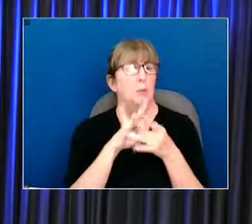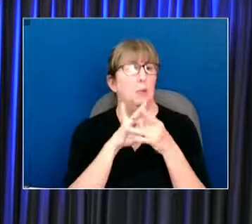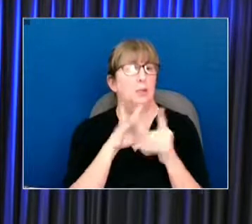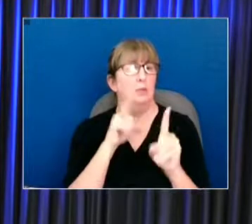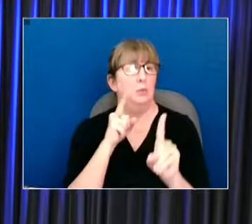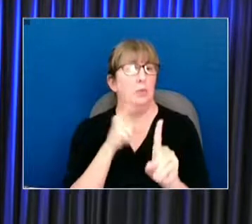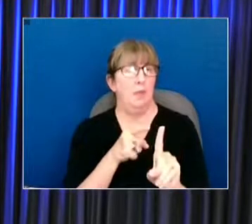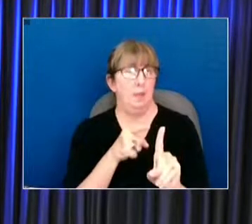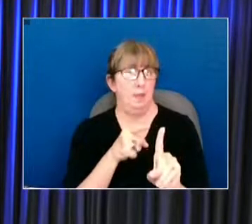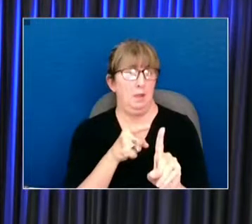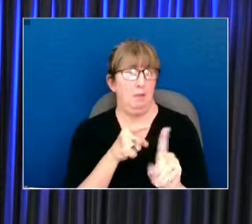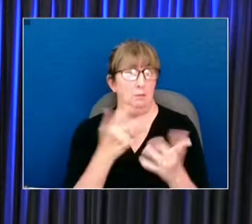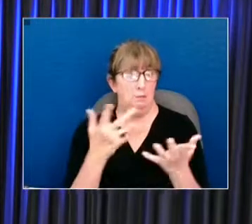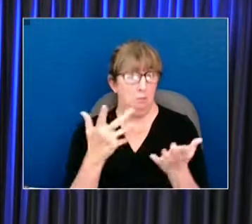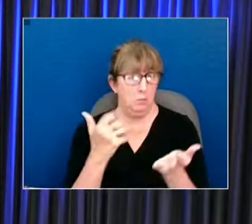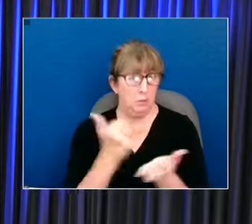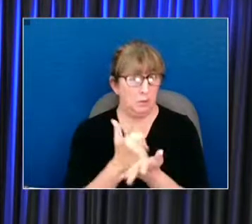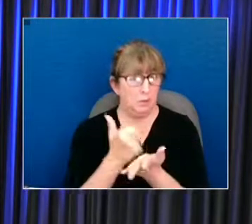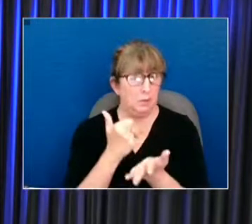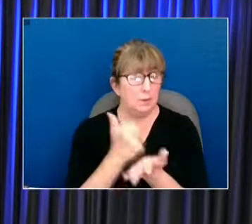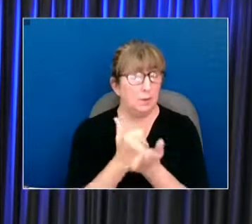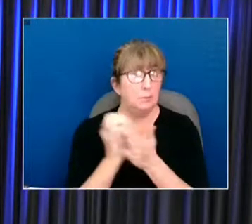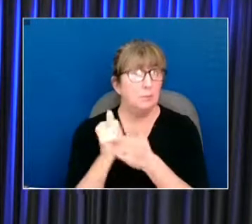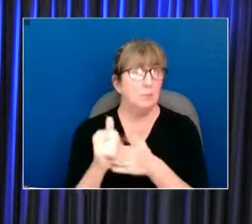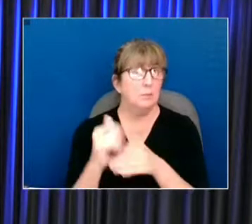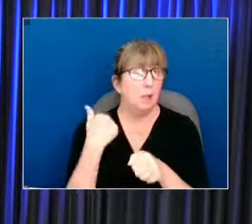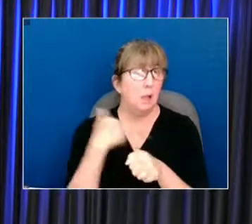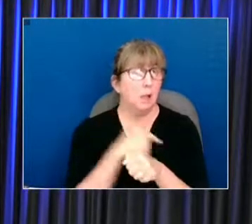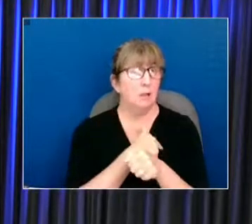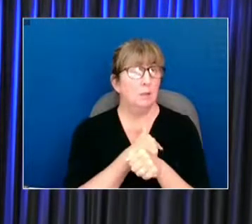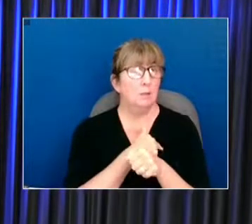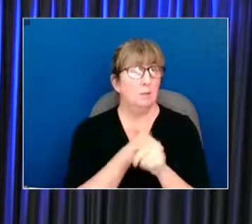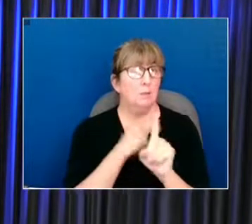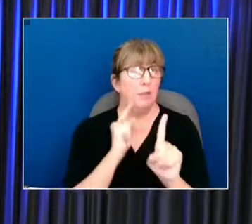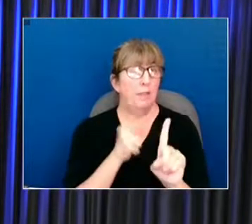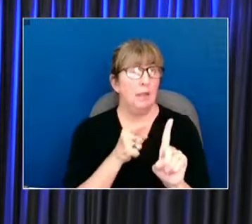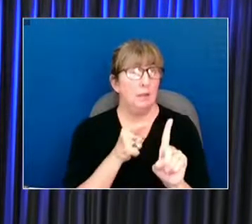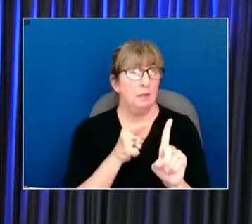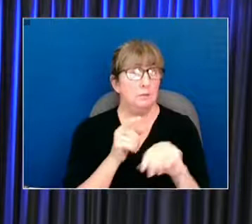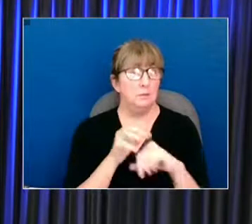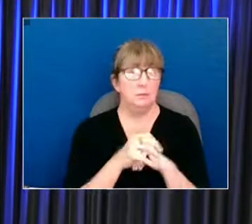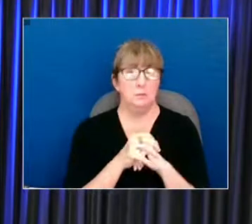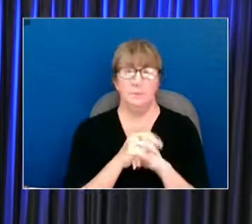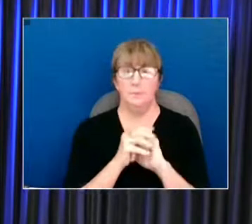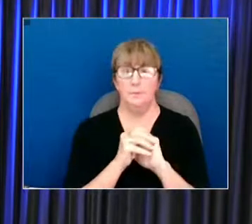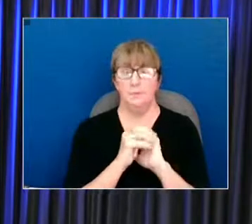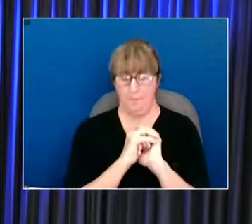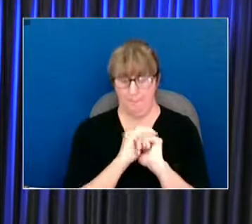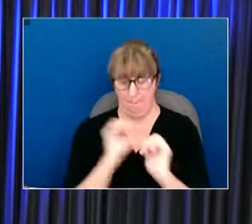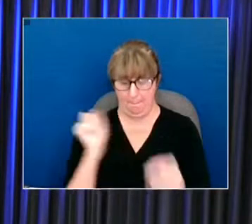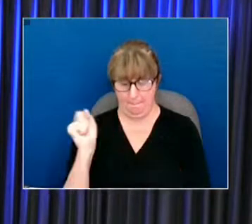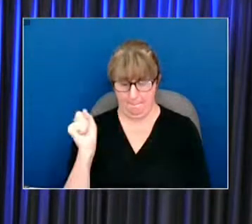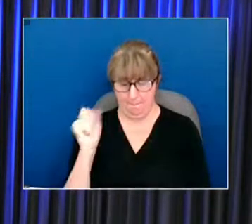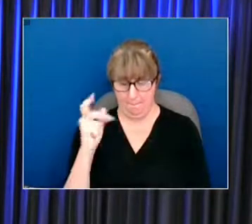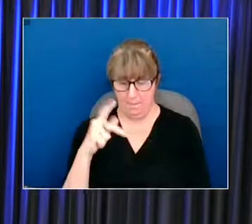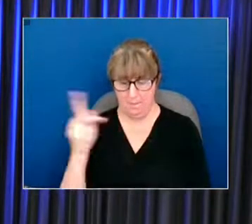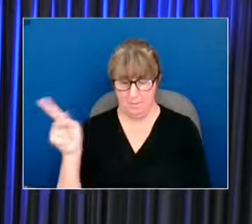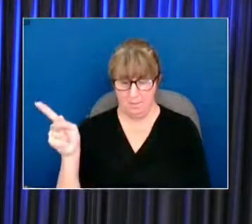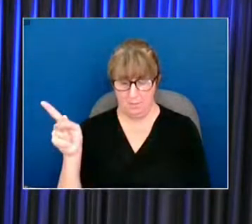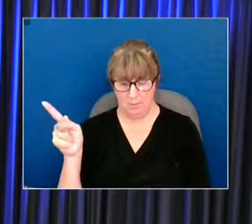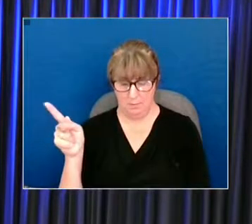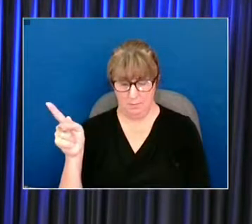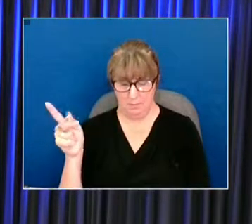Just to kind of help us and guide us and our graphic designer on that. You're talking about the PowerPoint. Yeah, PowerPoint. The